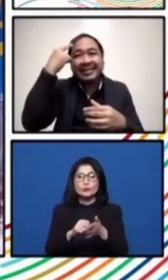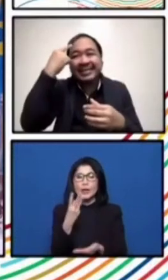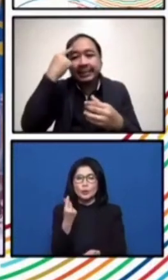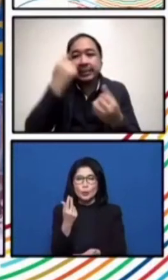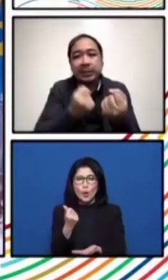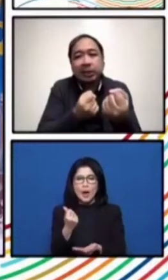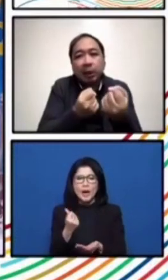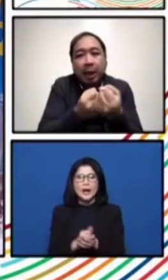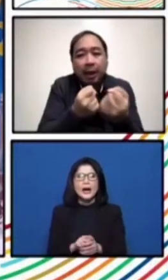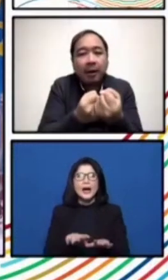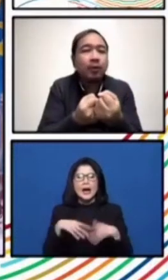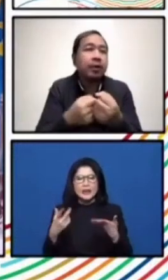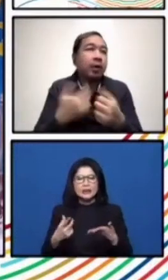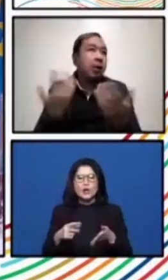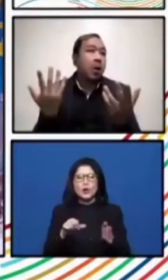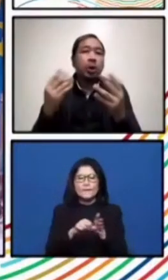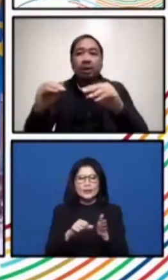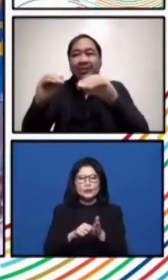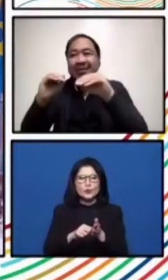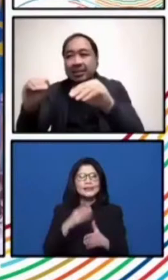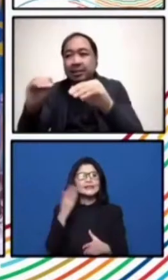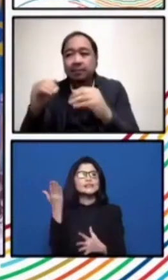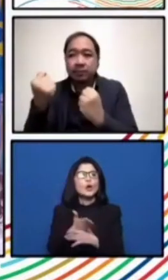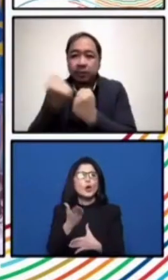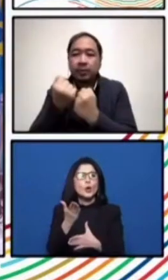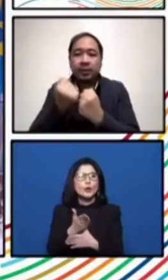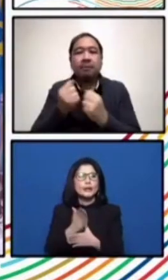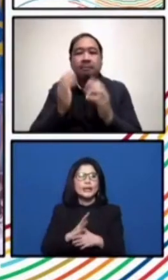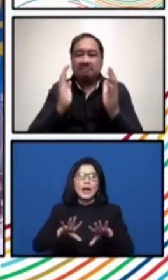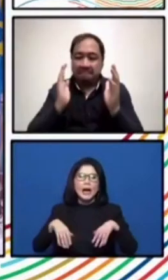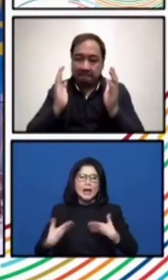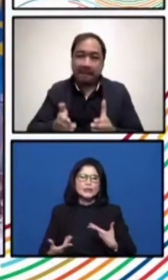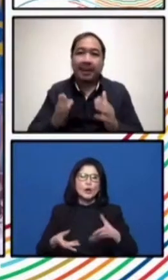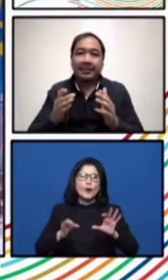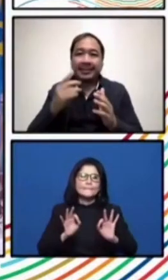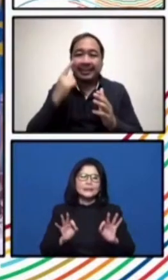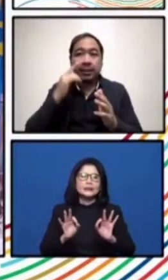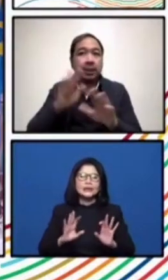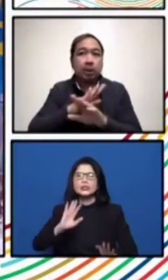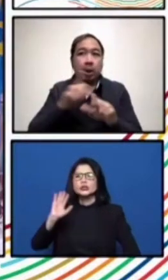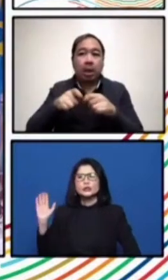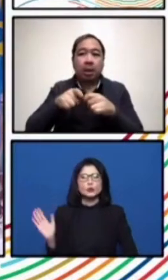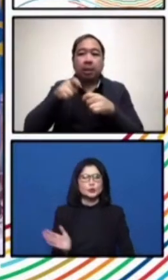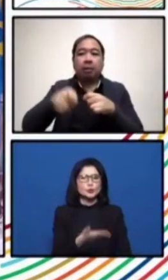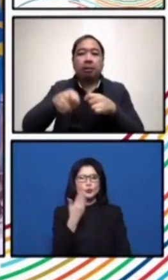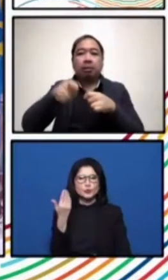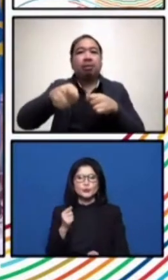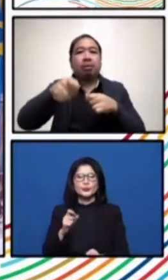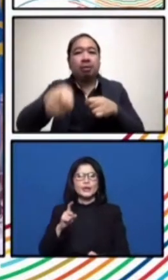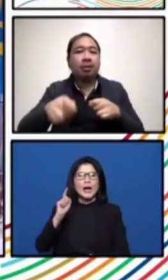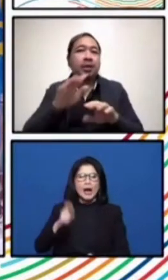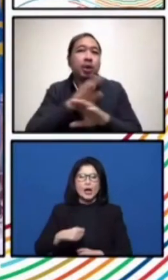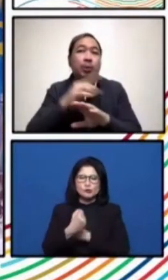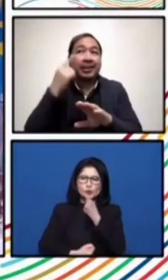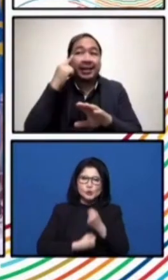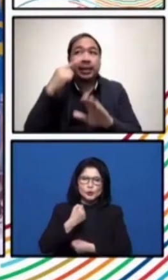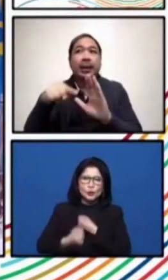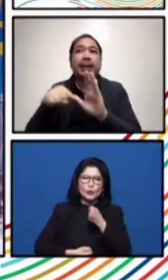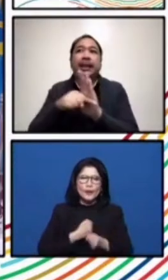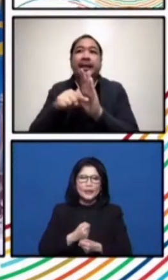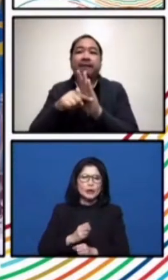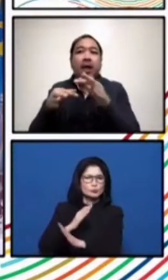um uh education support it is important to avoid those coping those negative mechanisms